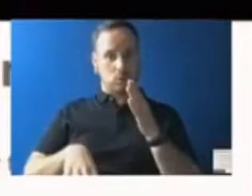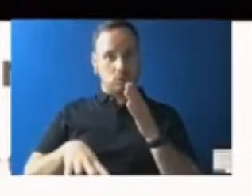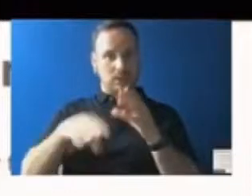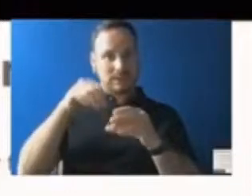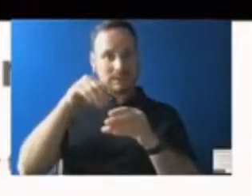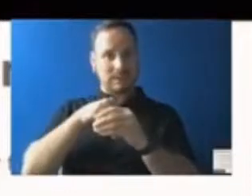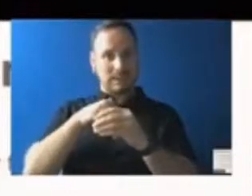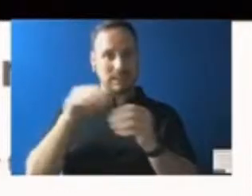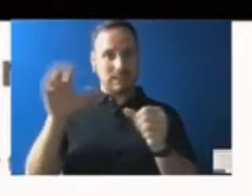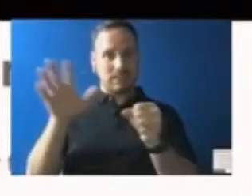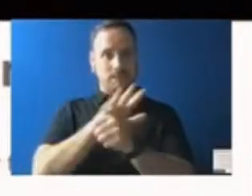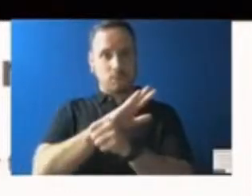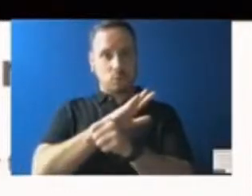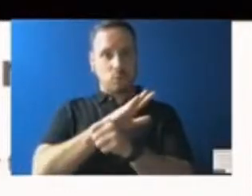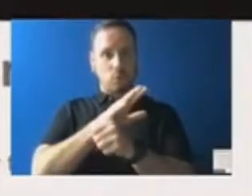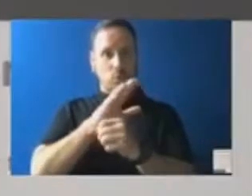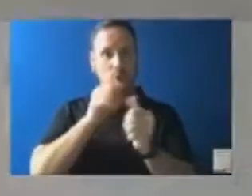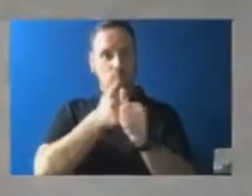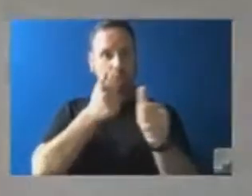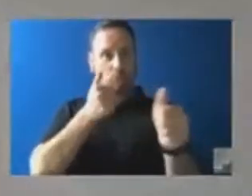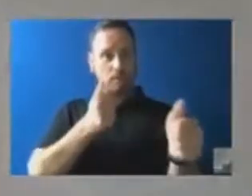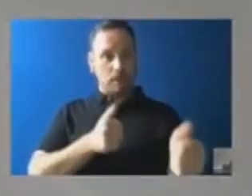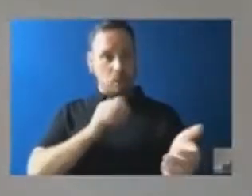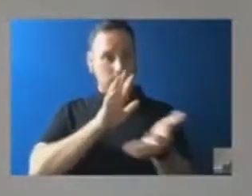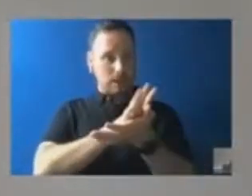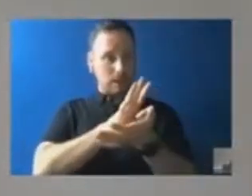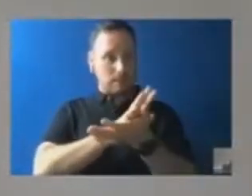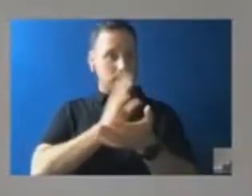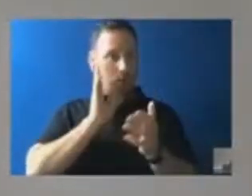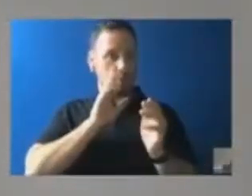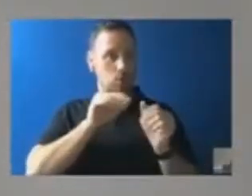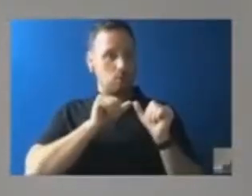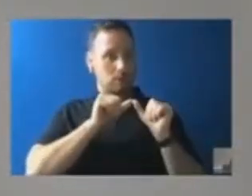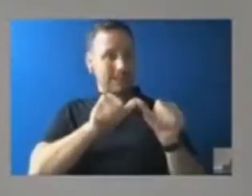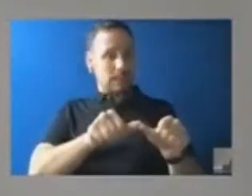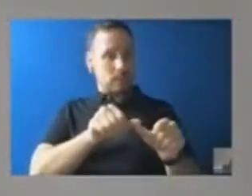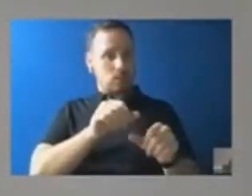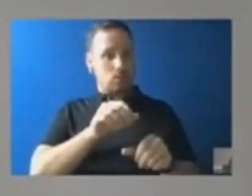with the remote instruction full-time. They will not be impacted.